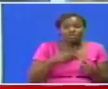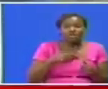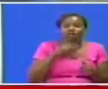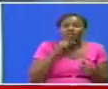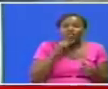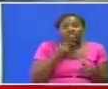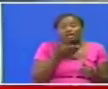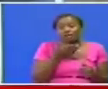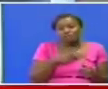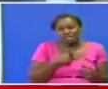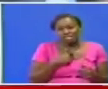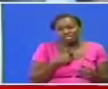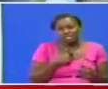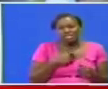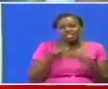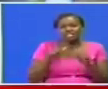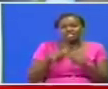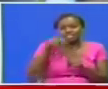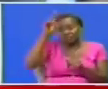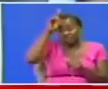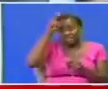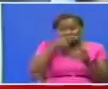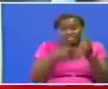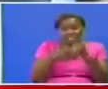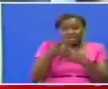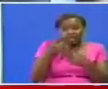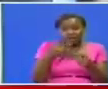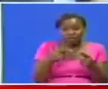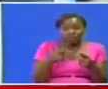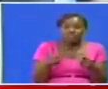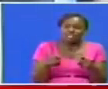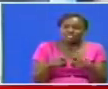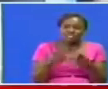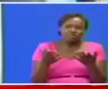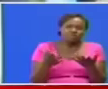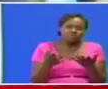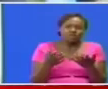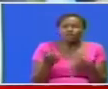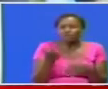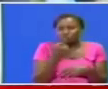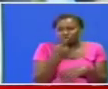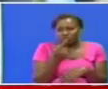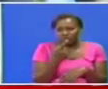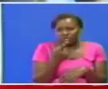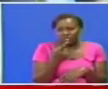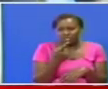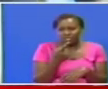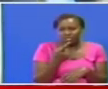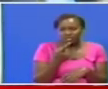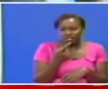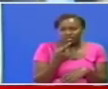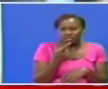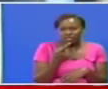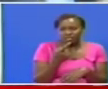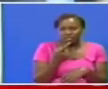lives in the village. He actually just came to be able to be taken to a medical checkup by his grandson,